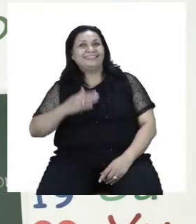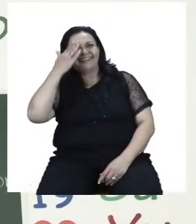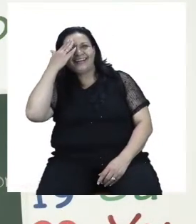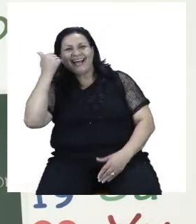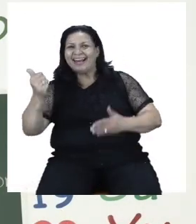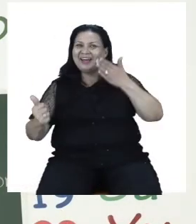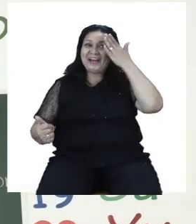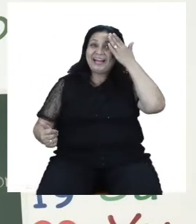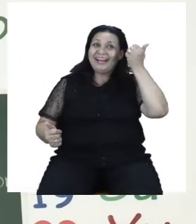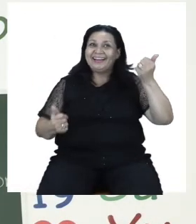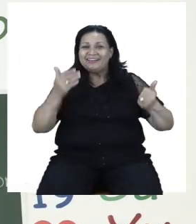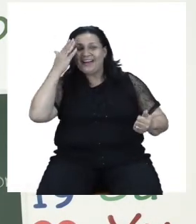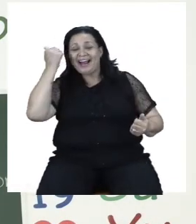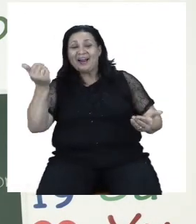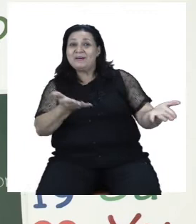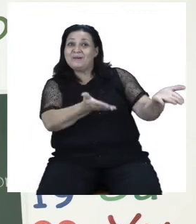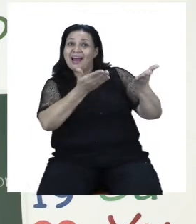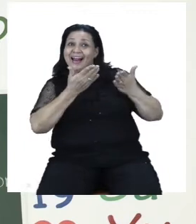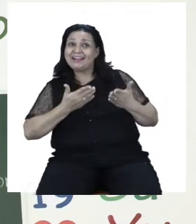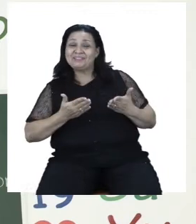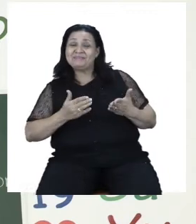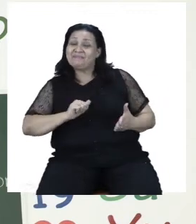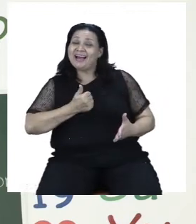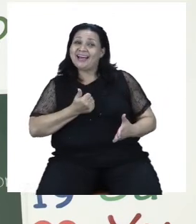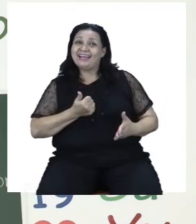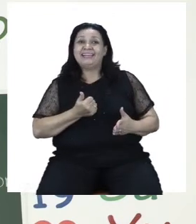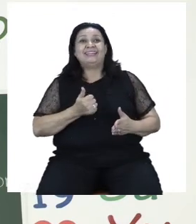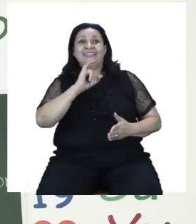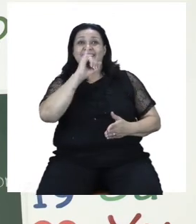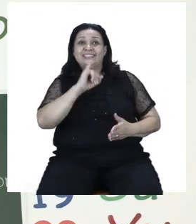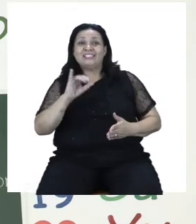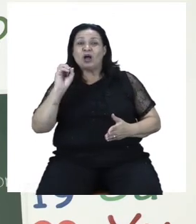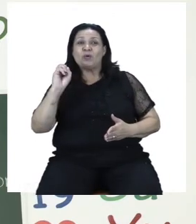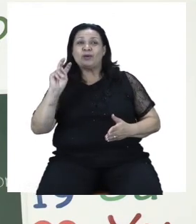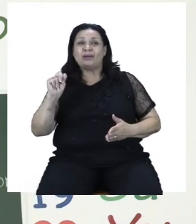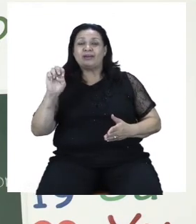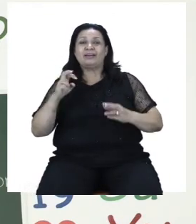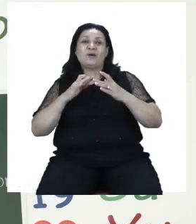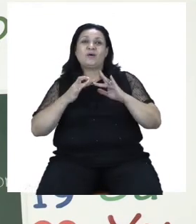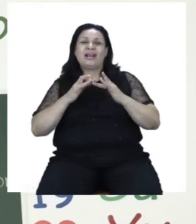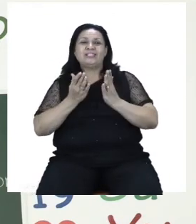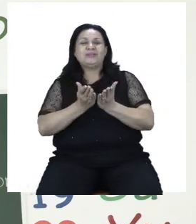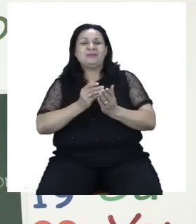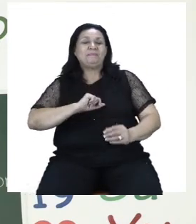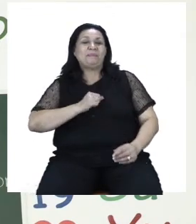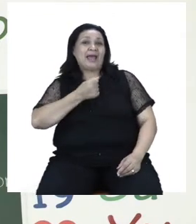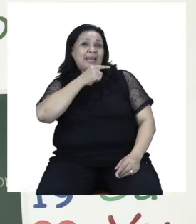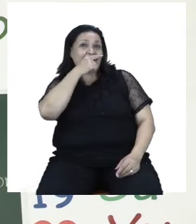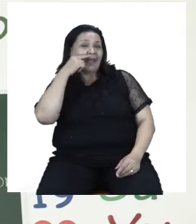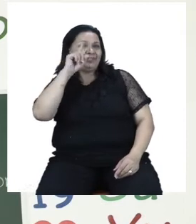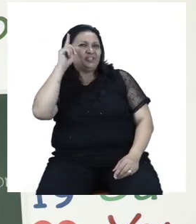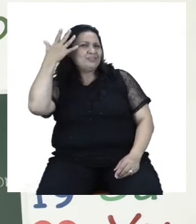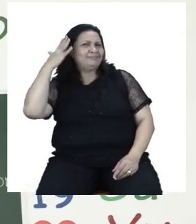Hello everyone and welcome to My Zone Online School. My name is Teacher Mutsa